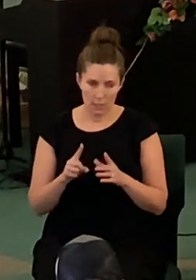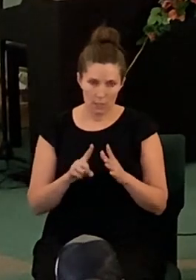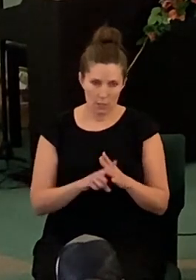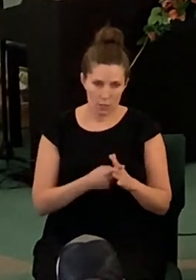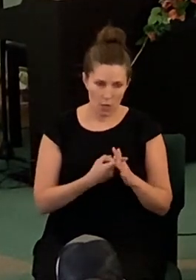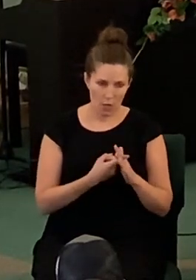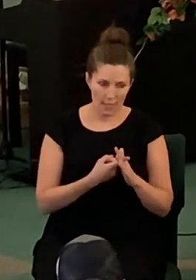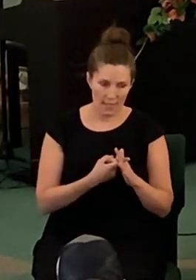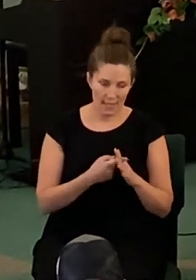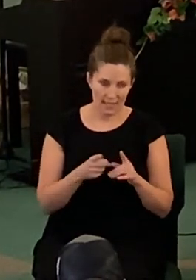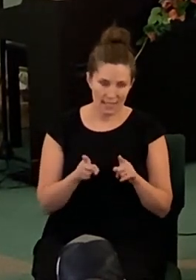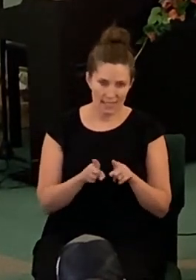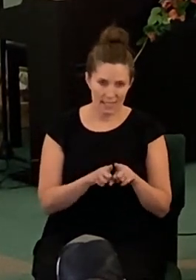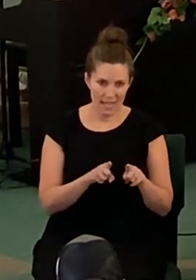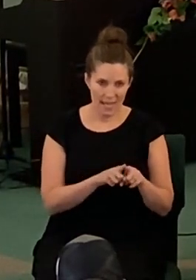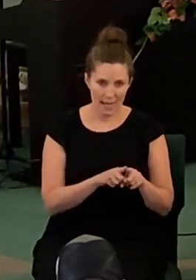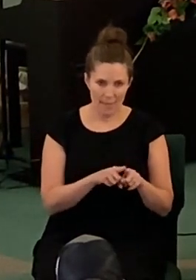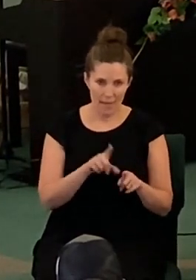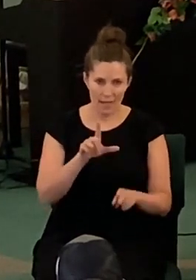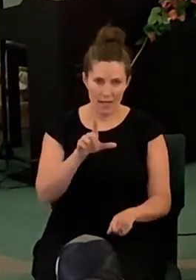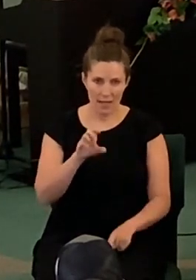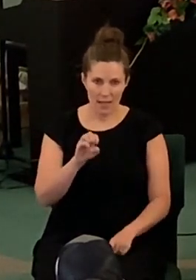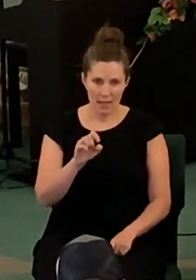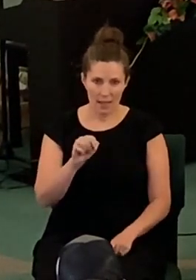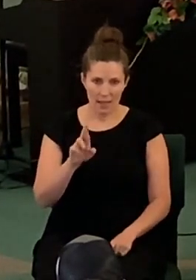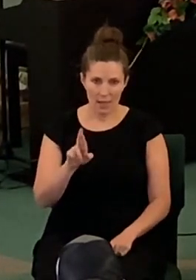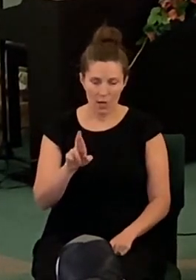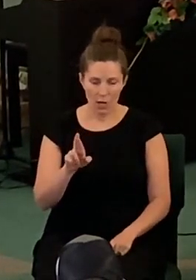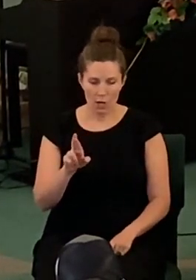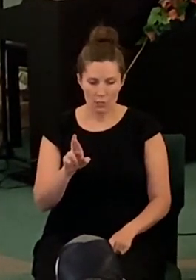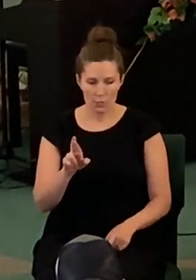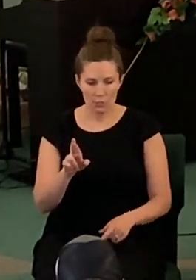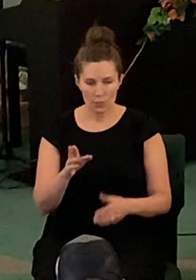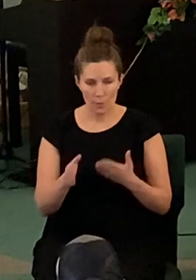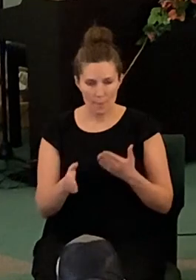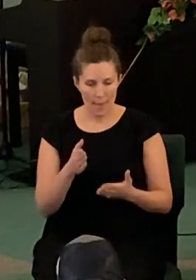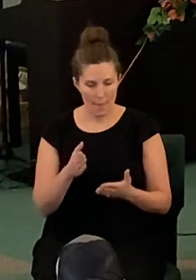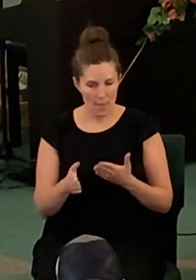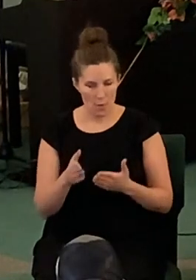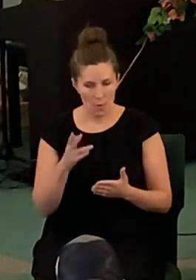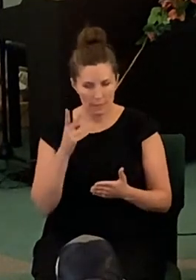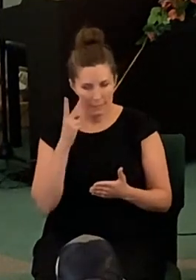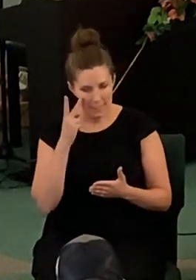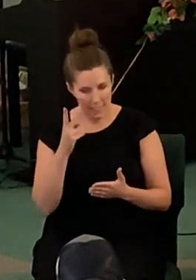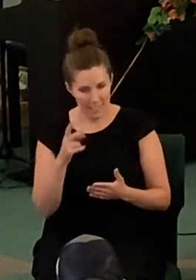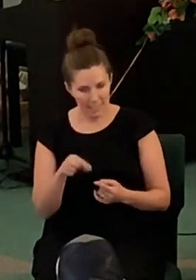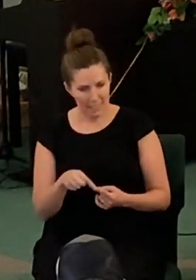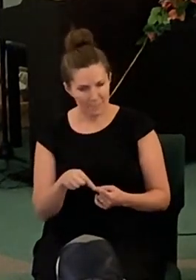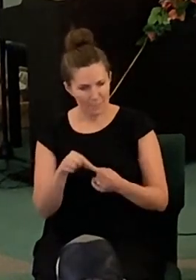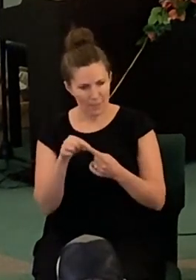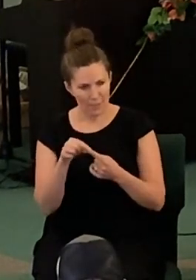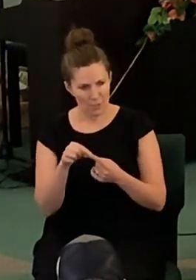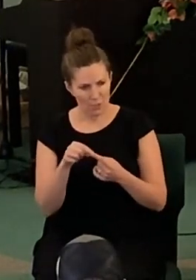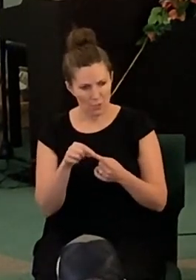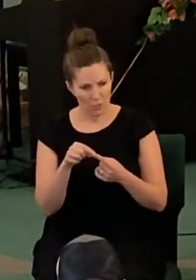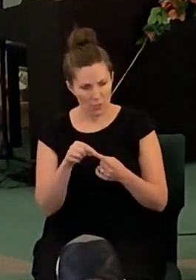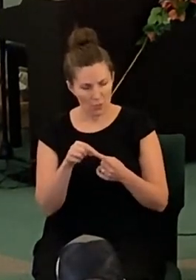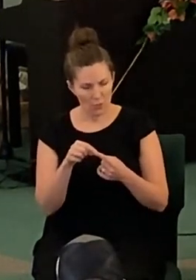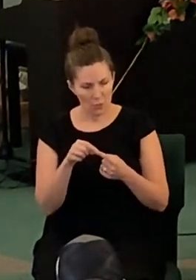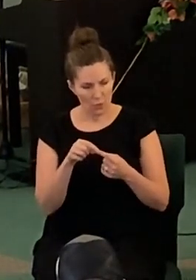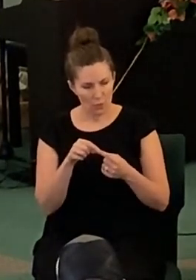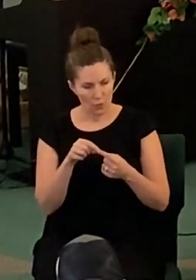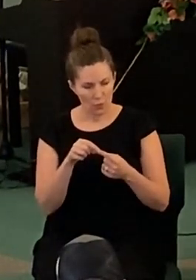Greek letter alpha. So people maybe hearing this or reading this would catch up on this special, unique person, this